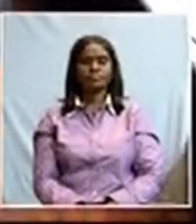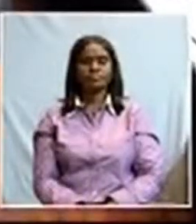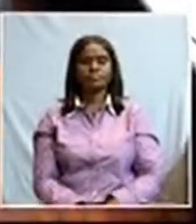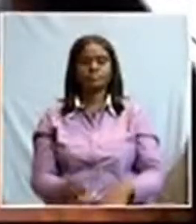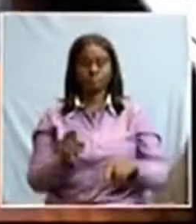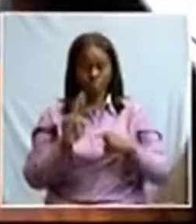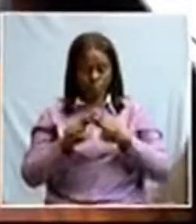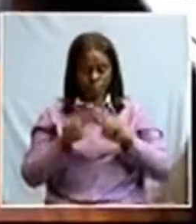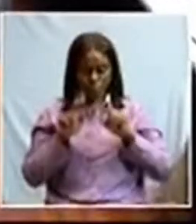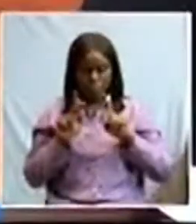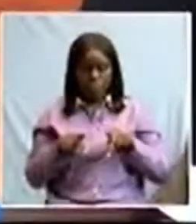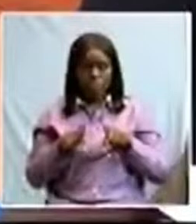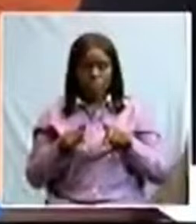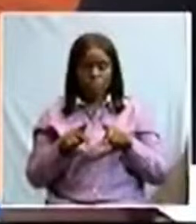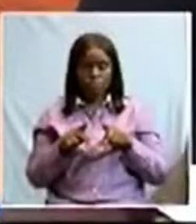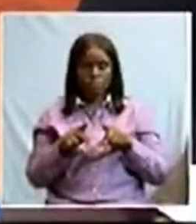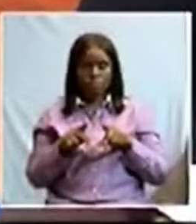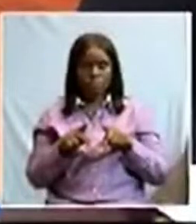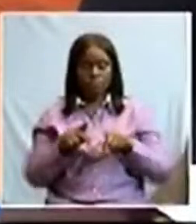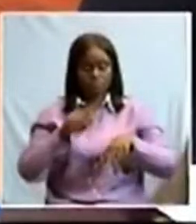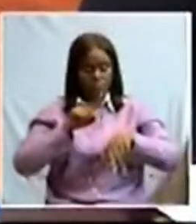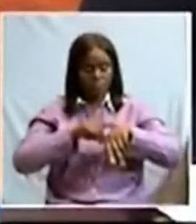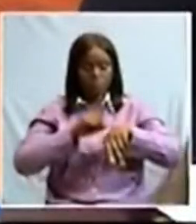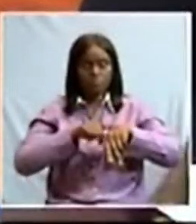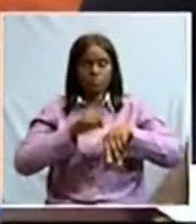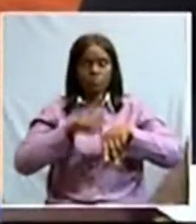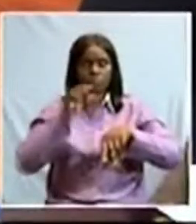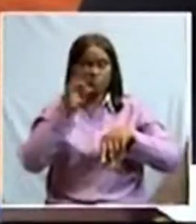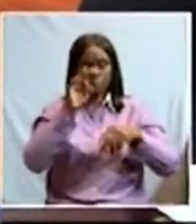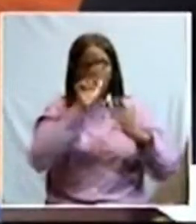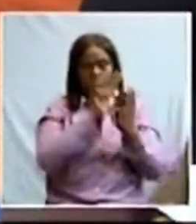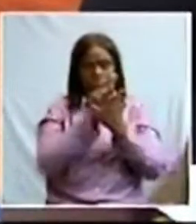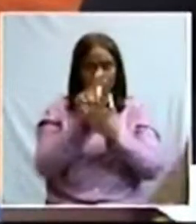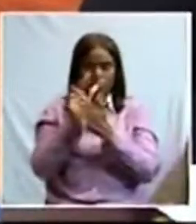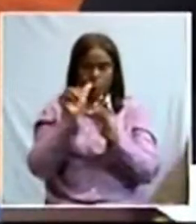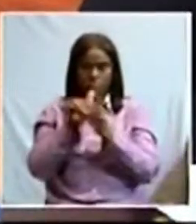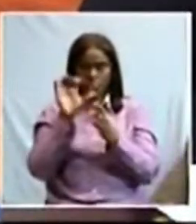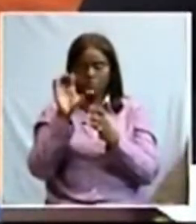Chair, at the time of approving in CDF,